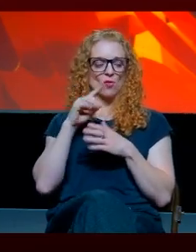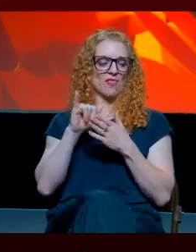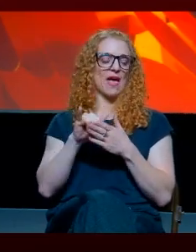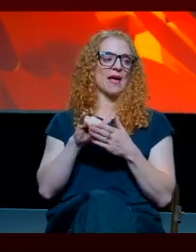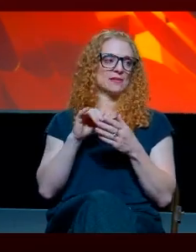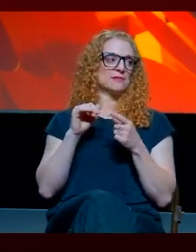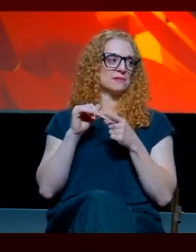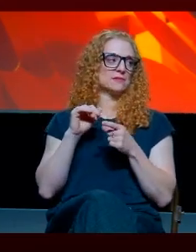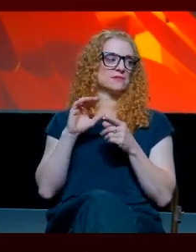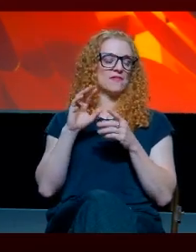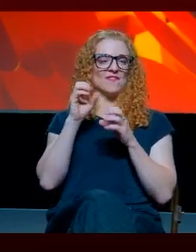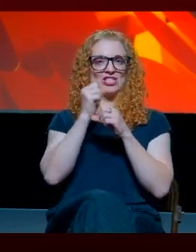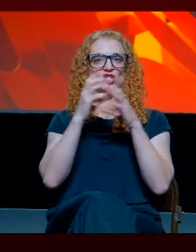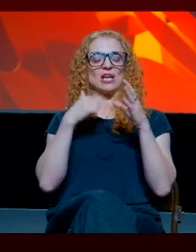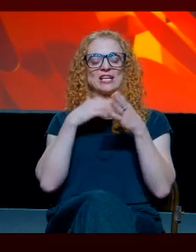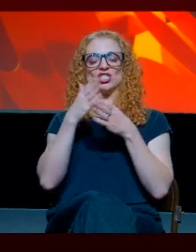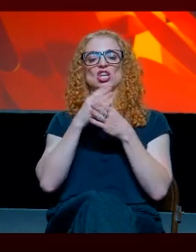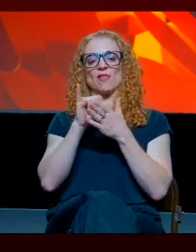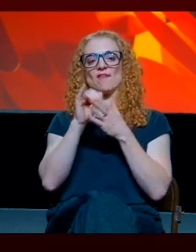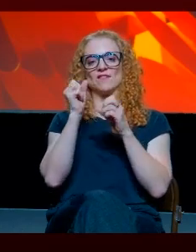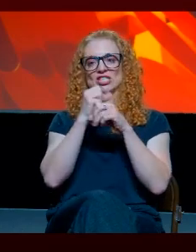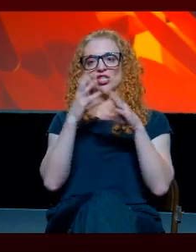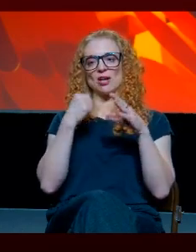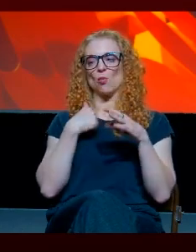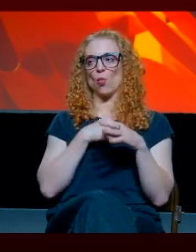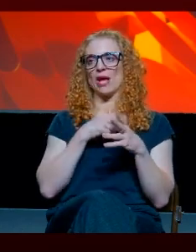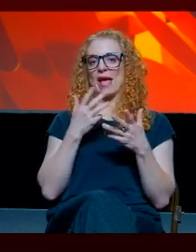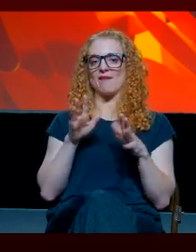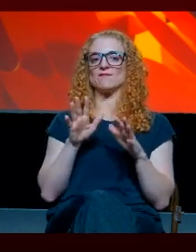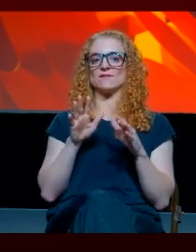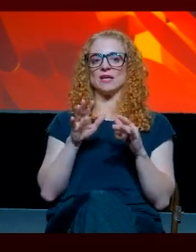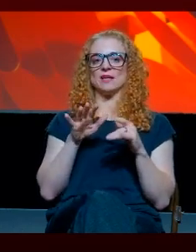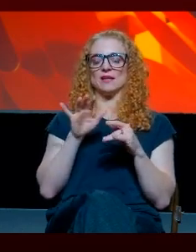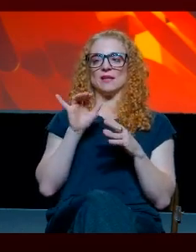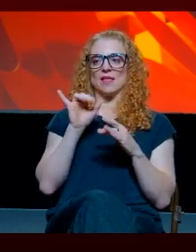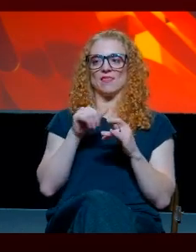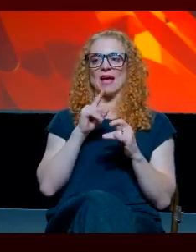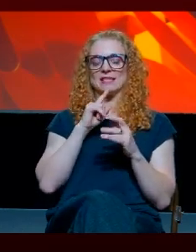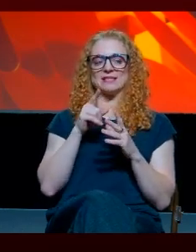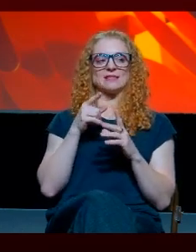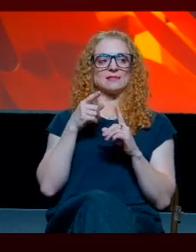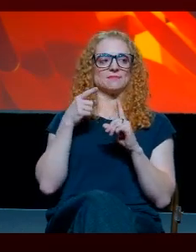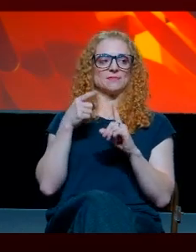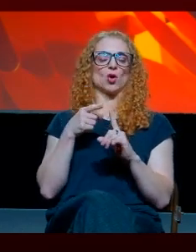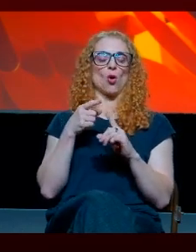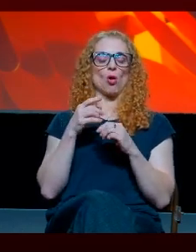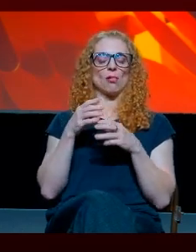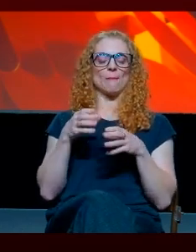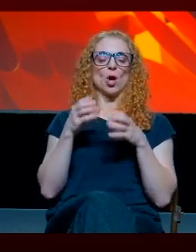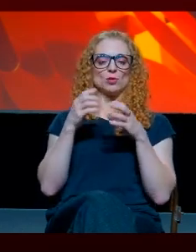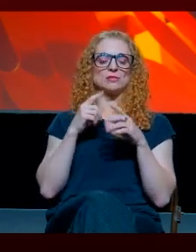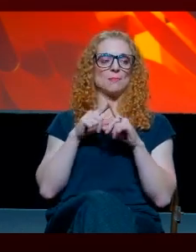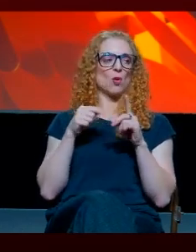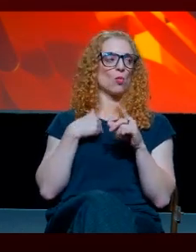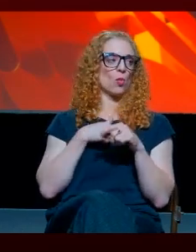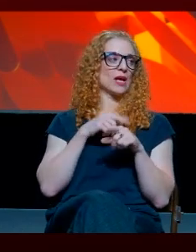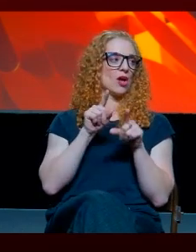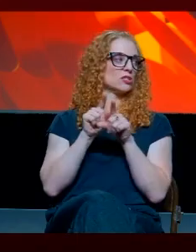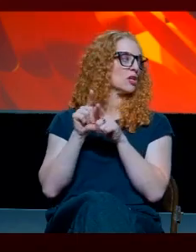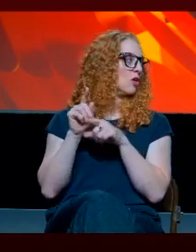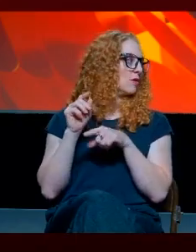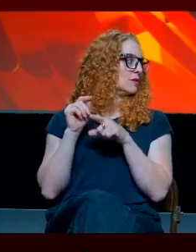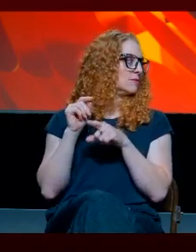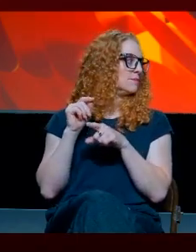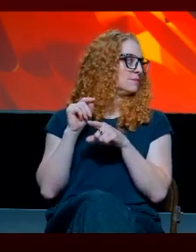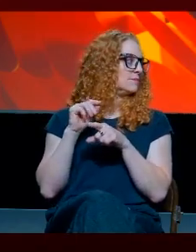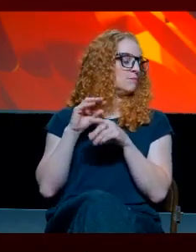I share that vision, and that is the goalpost. But we put it all under this